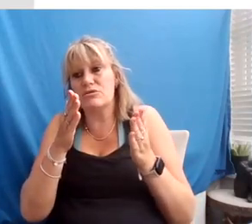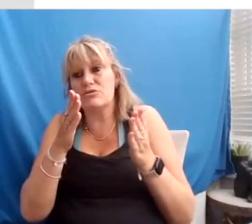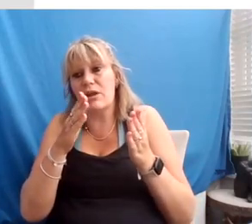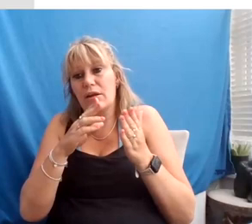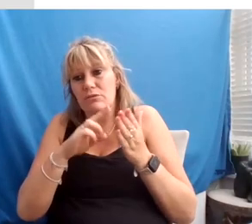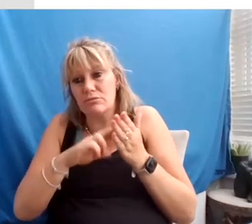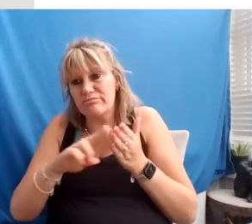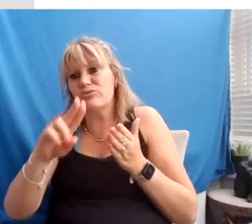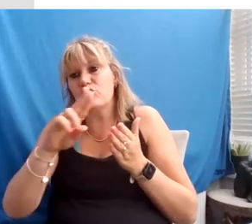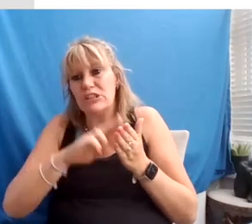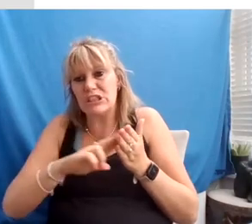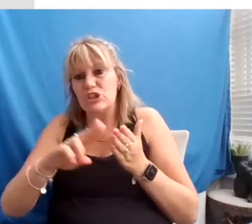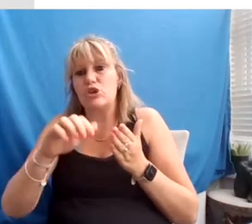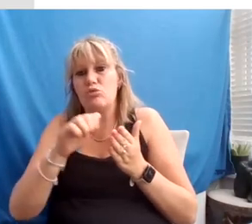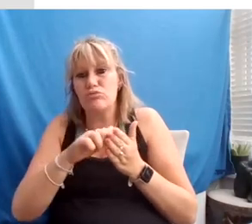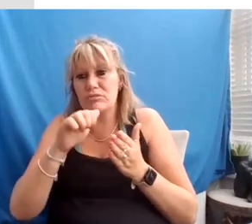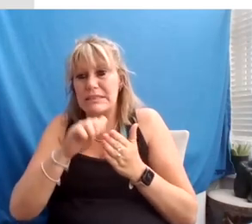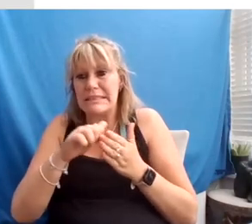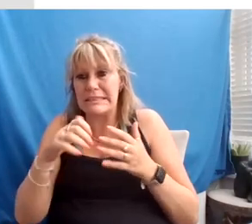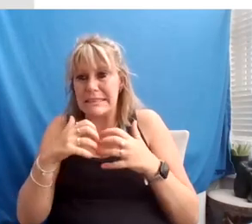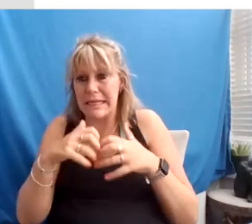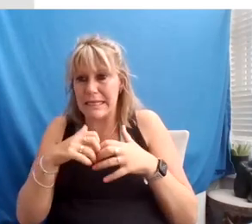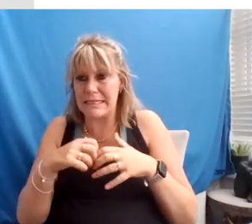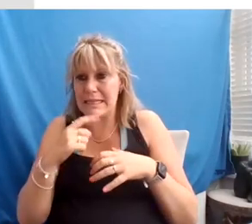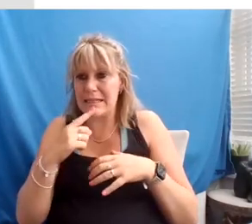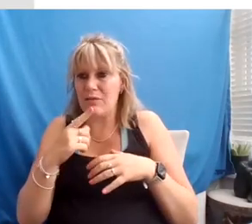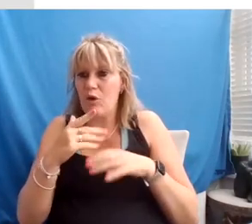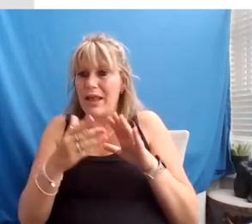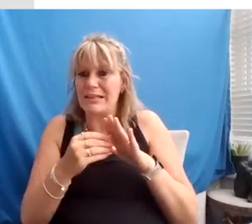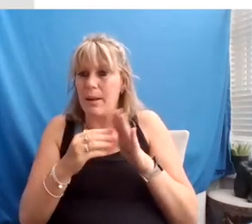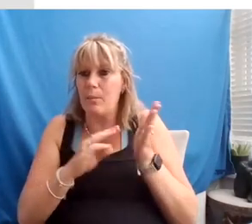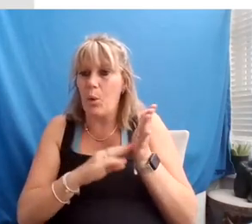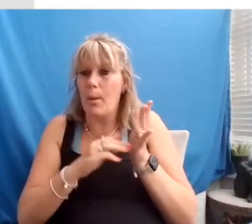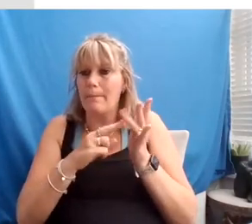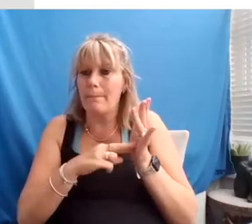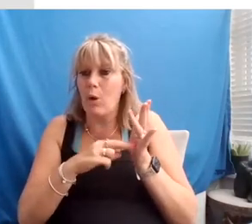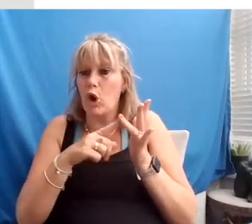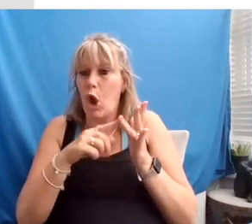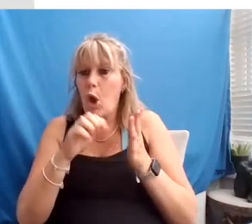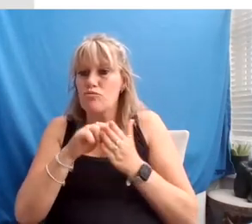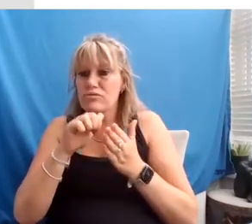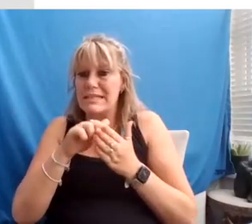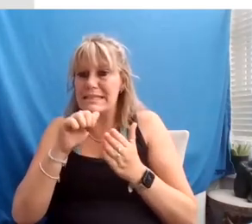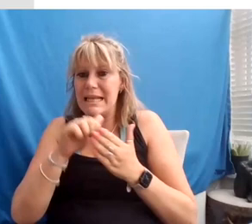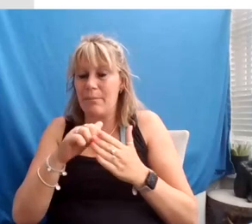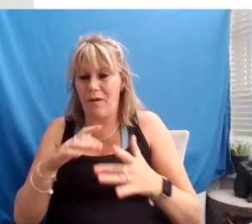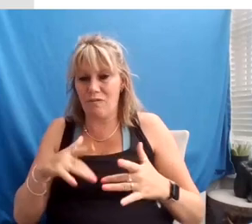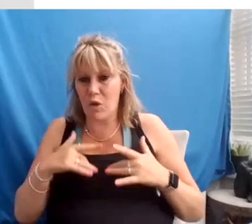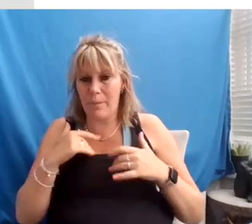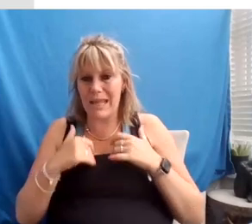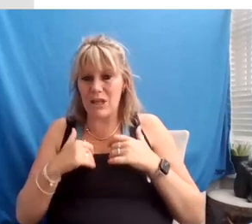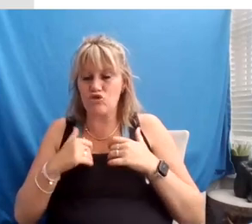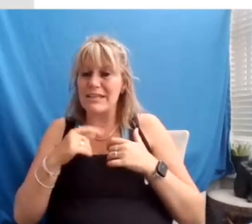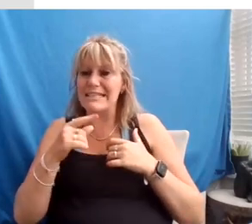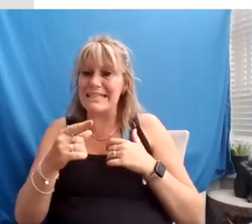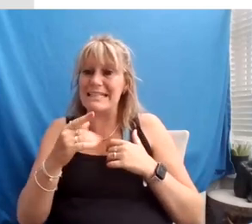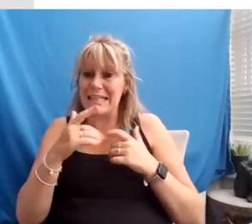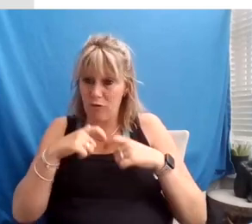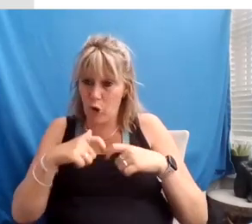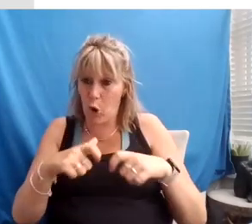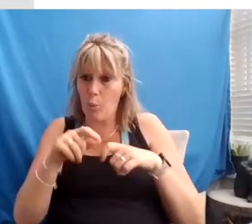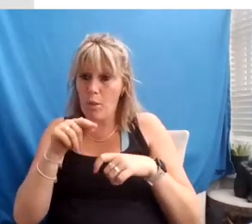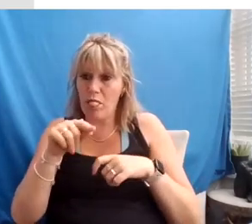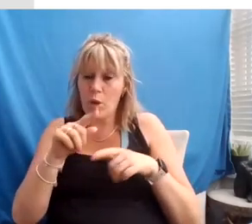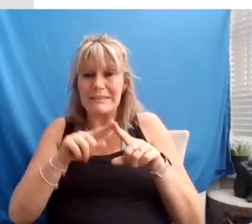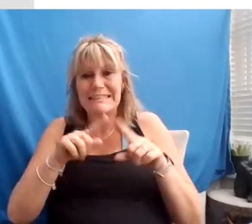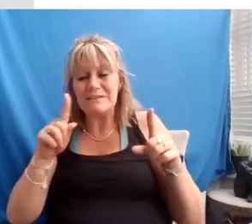you, Alison? Yeah, mono printing. So I think it would be interesting to sort of carry on with that. For anybody